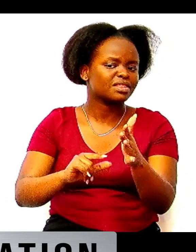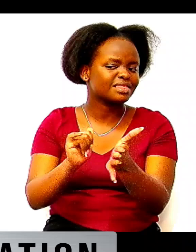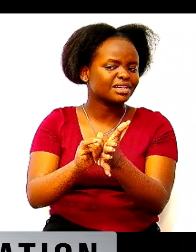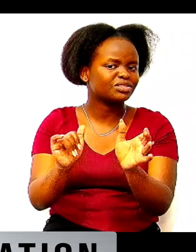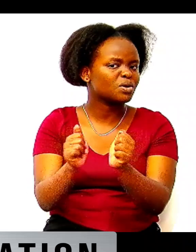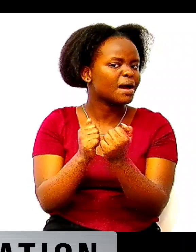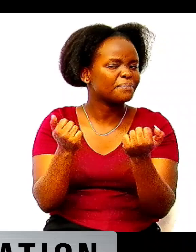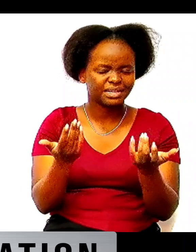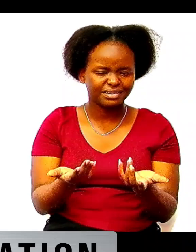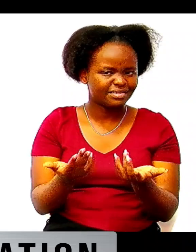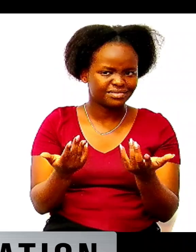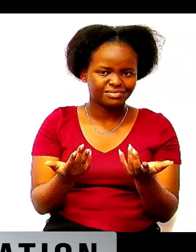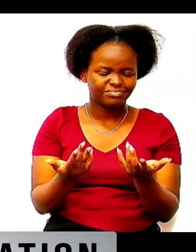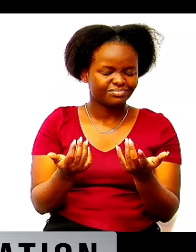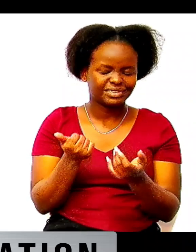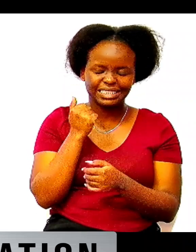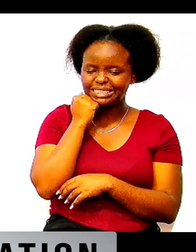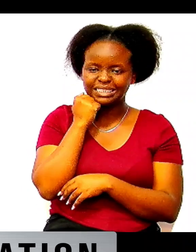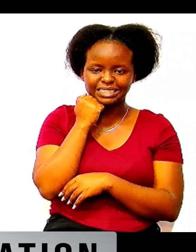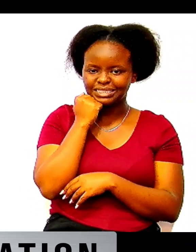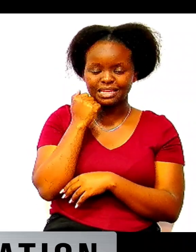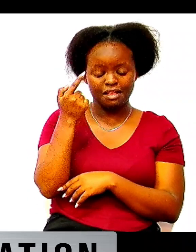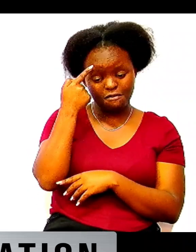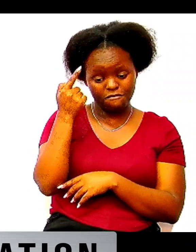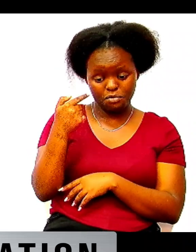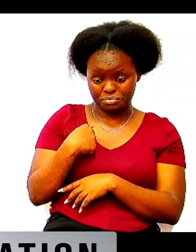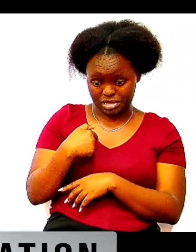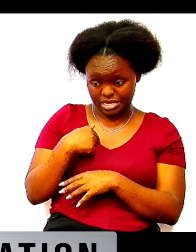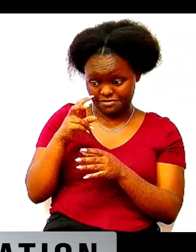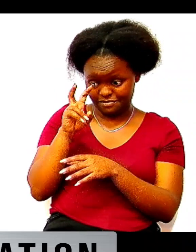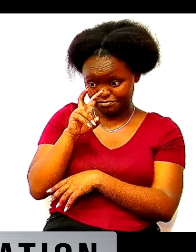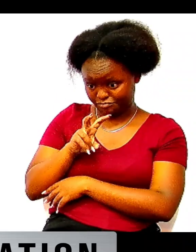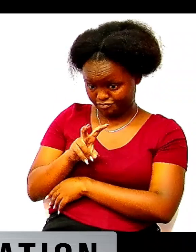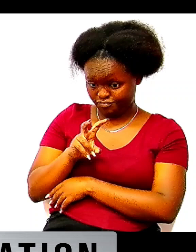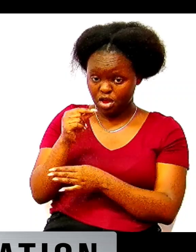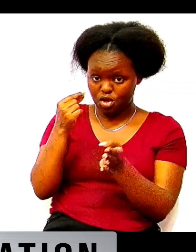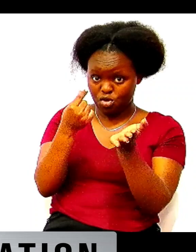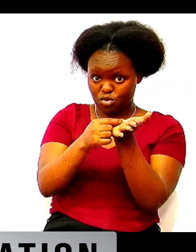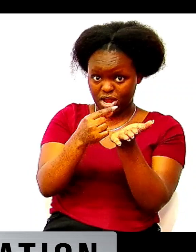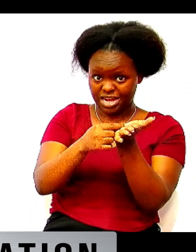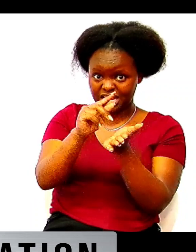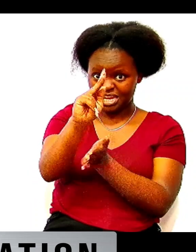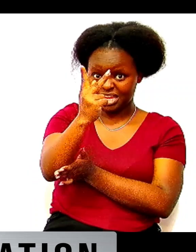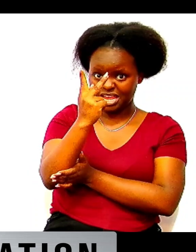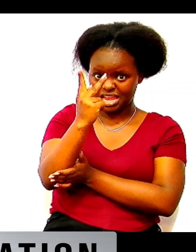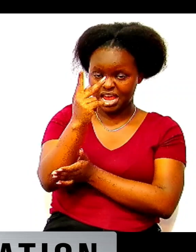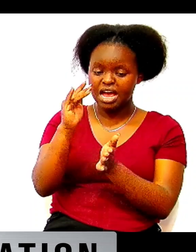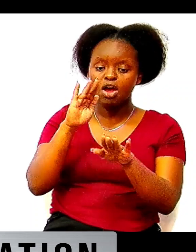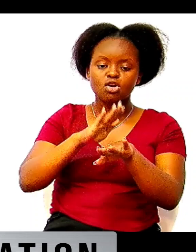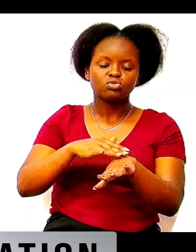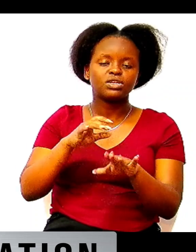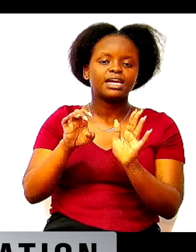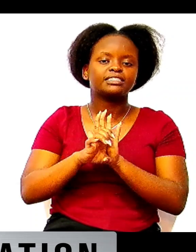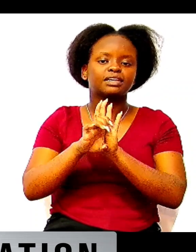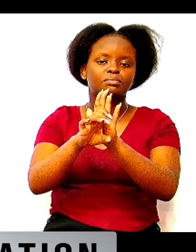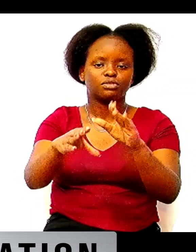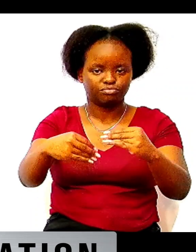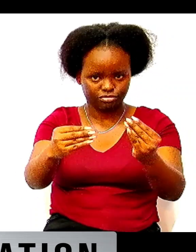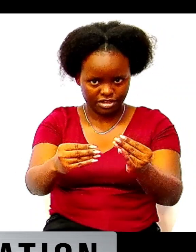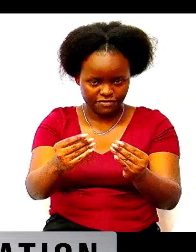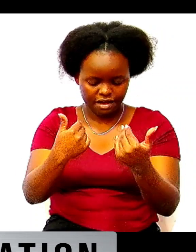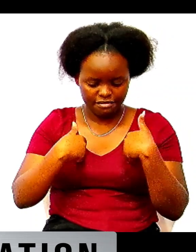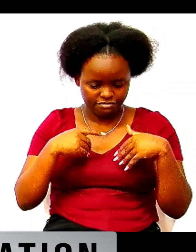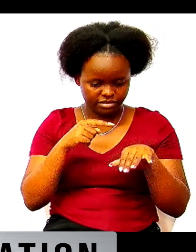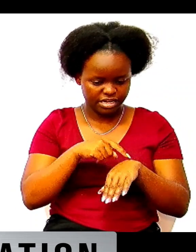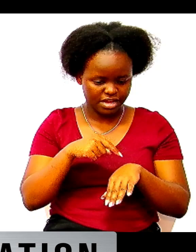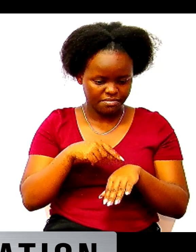Probably because Tanzania. for me, if you look at it, Right. Uganda and Kenya, Yes. and I'll give you a very good example. There was a time